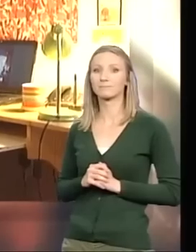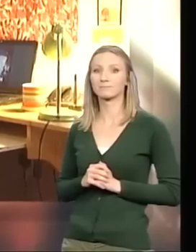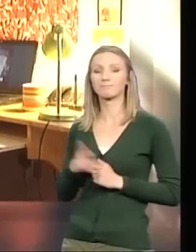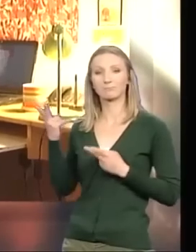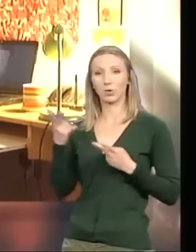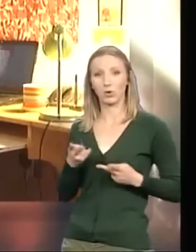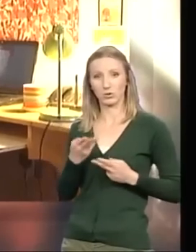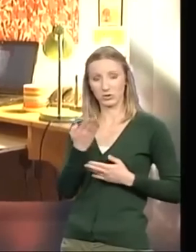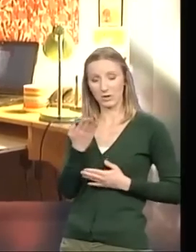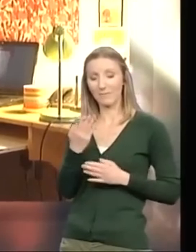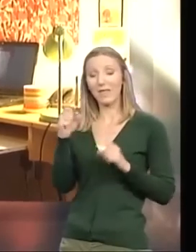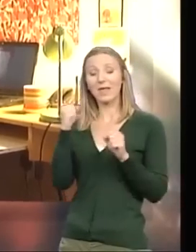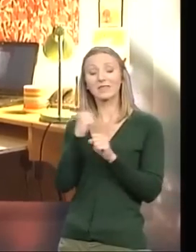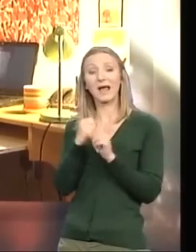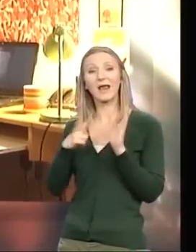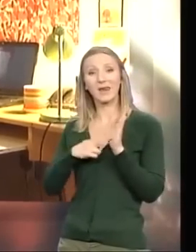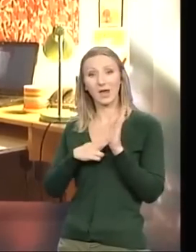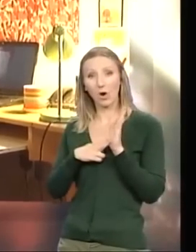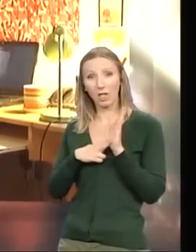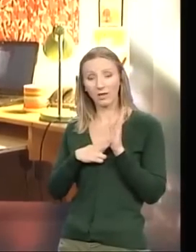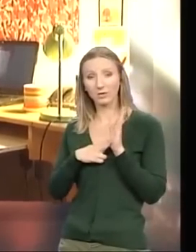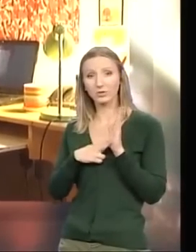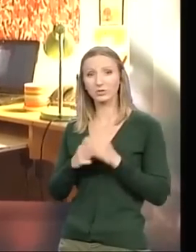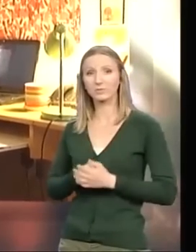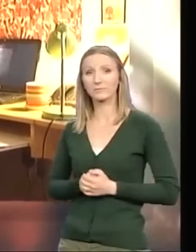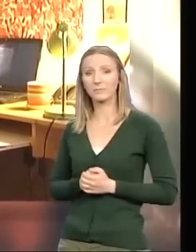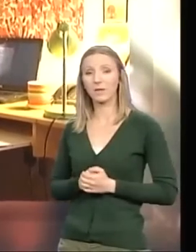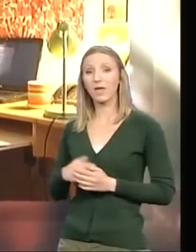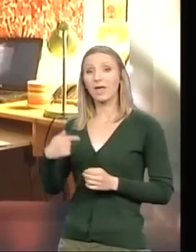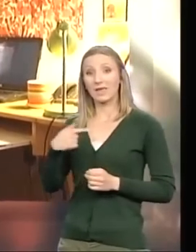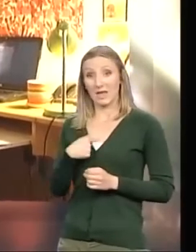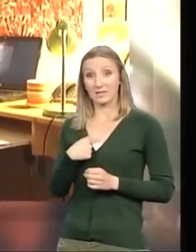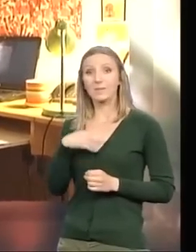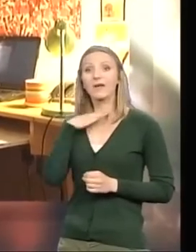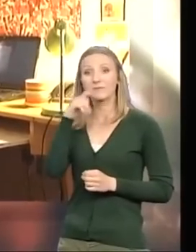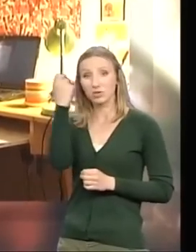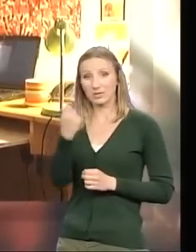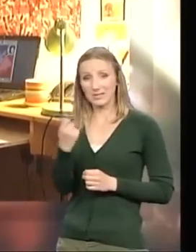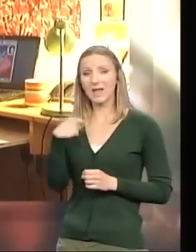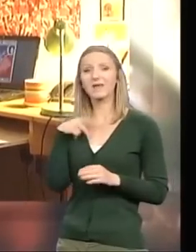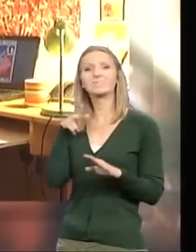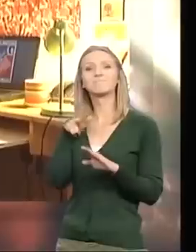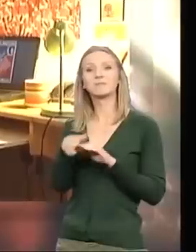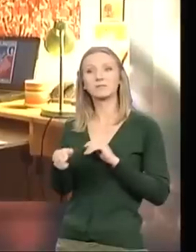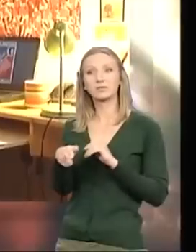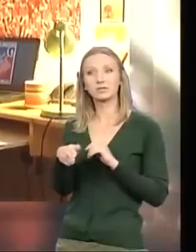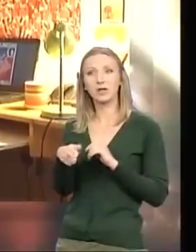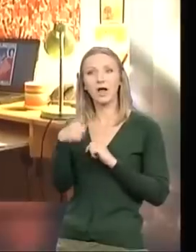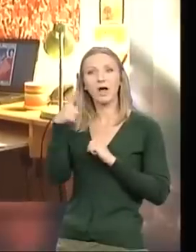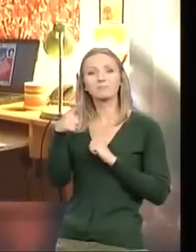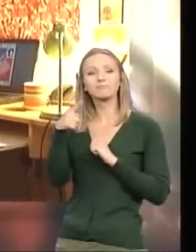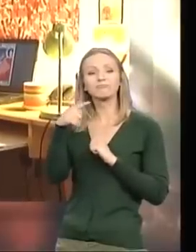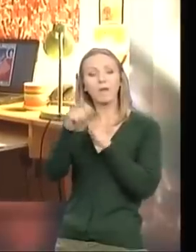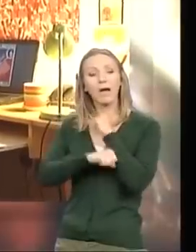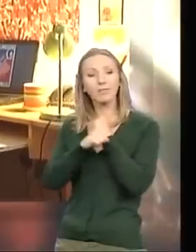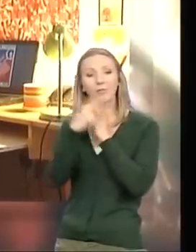My name is Dragan Mikolić. I am a graphic designer. I ended the Academy of Emetiveness in the New